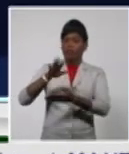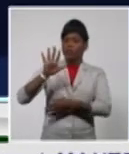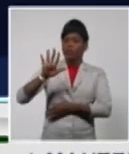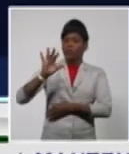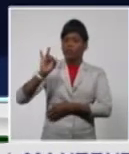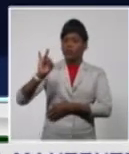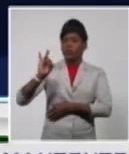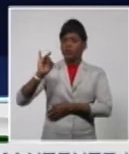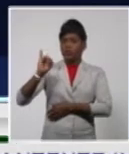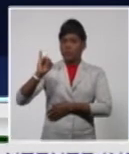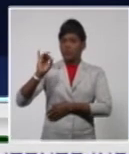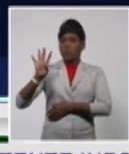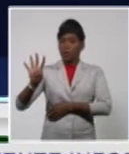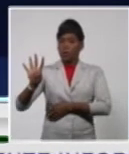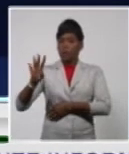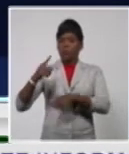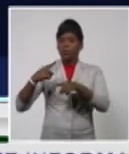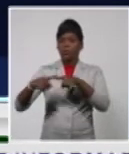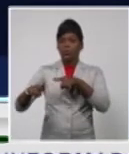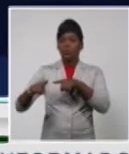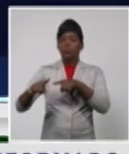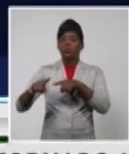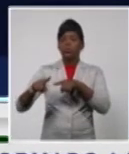450 in Hermanos Almejeiras Hospital,